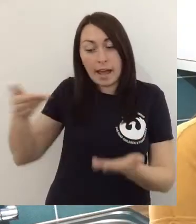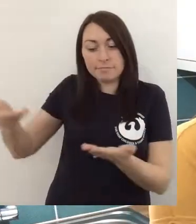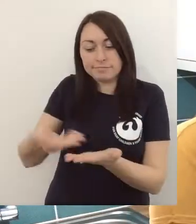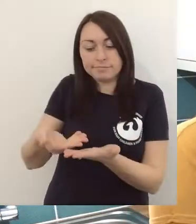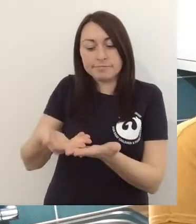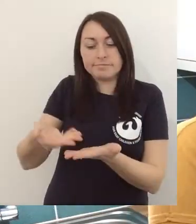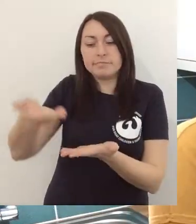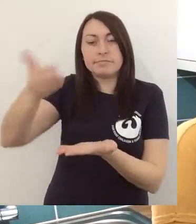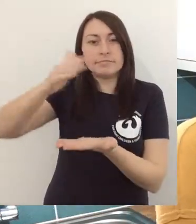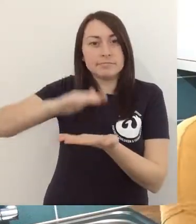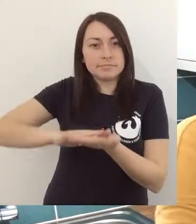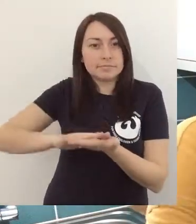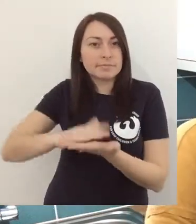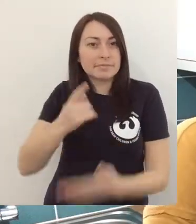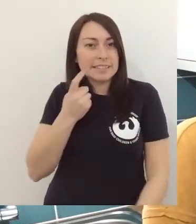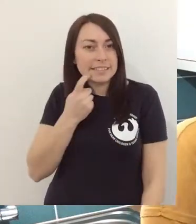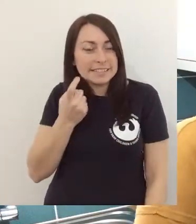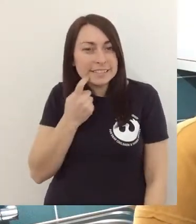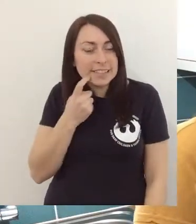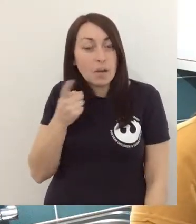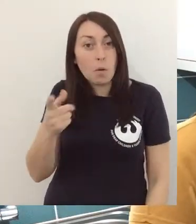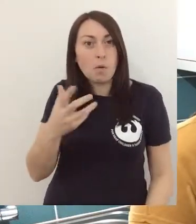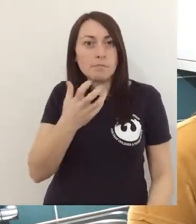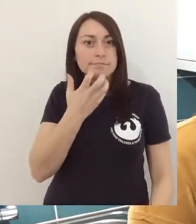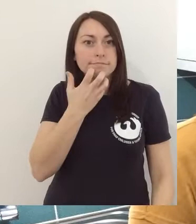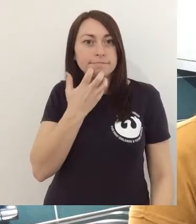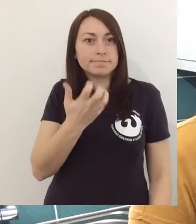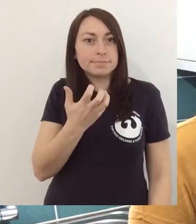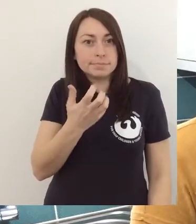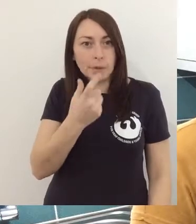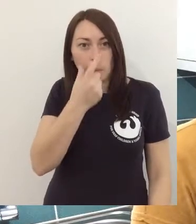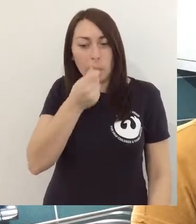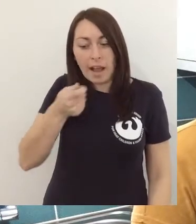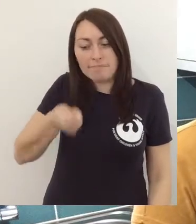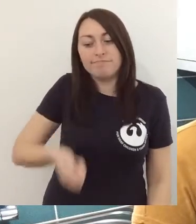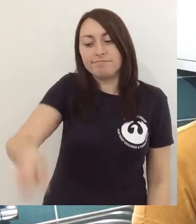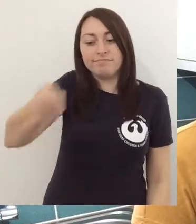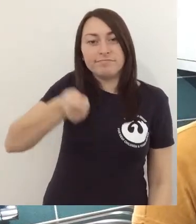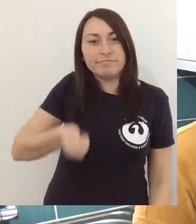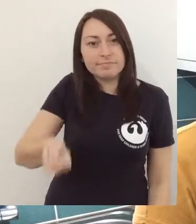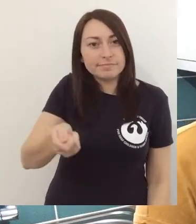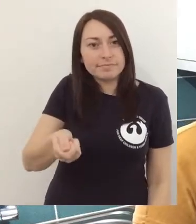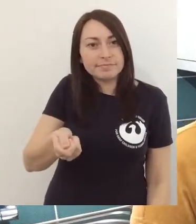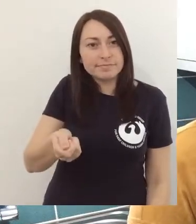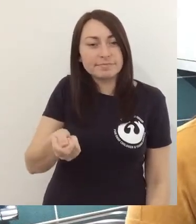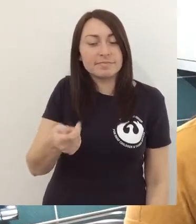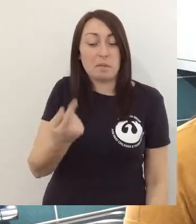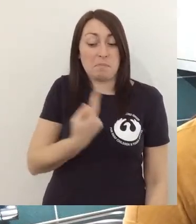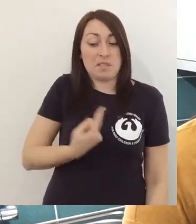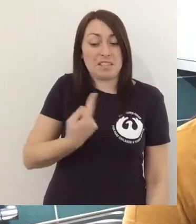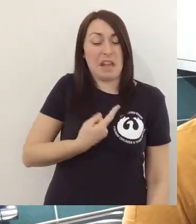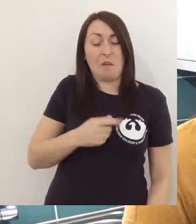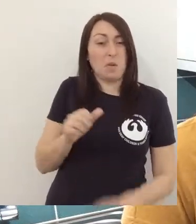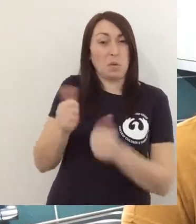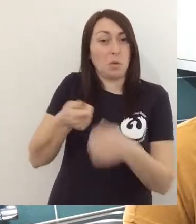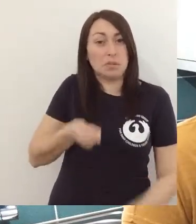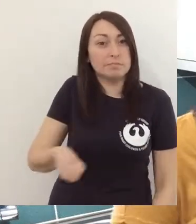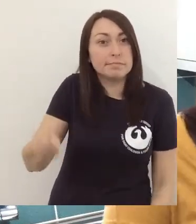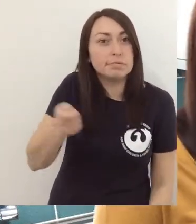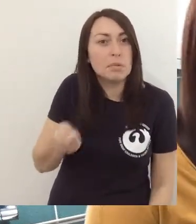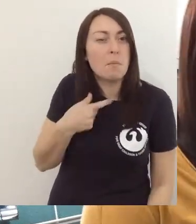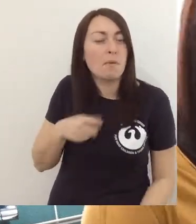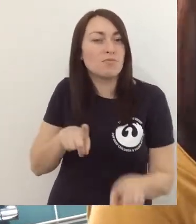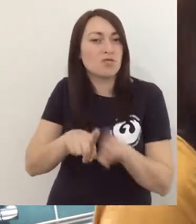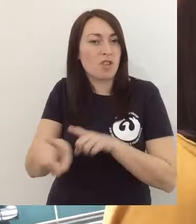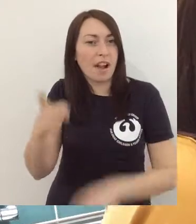spatula, pop it up underneath and just turn that over nicely. Or if you're quite brave, you can try and flip it. Now I'm not very good at flipping, but